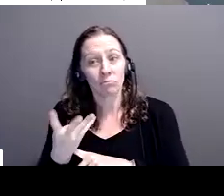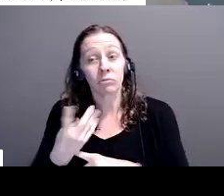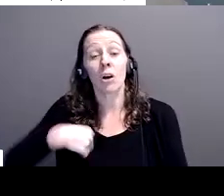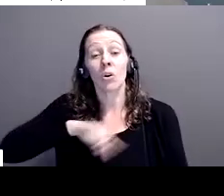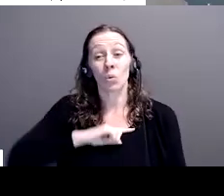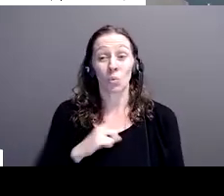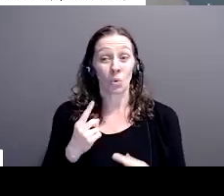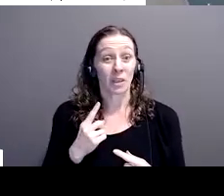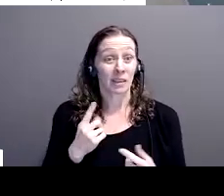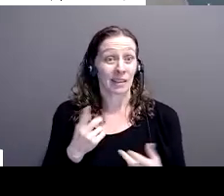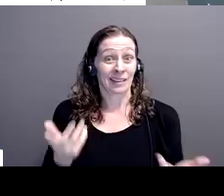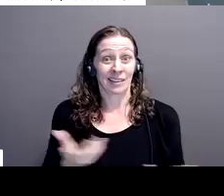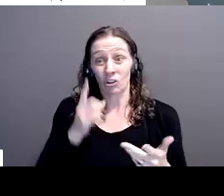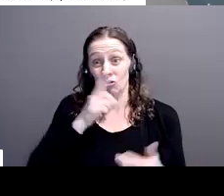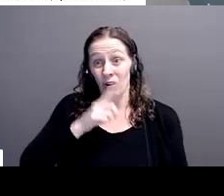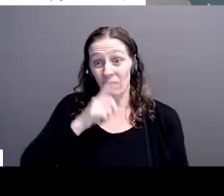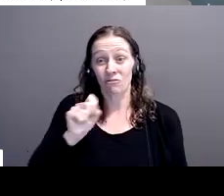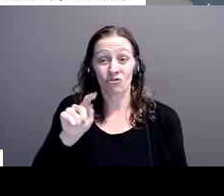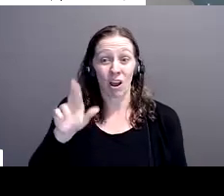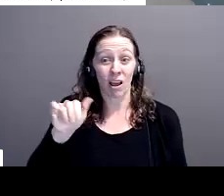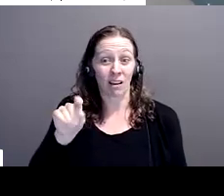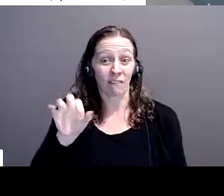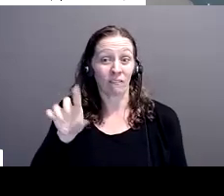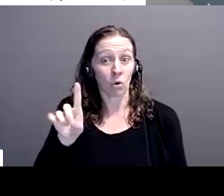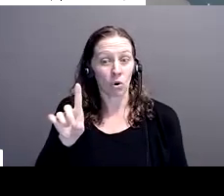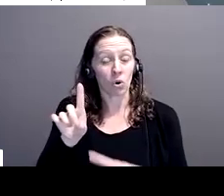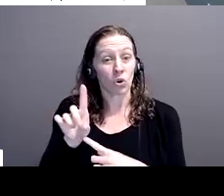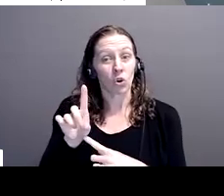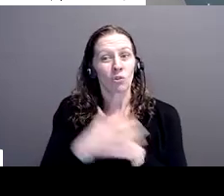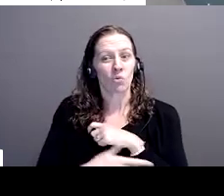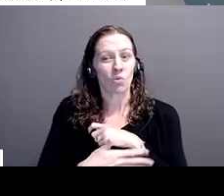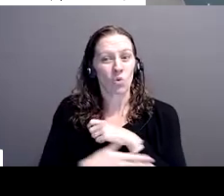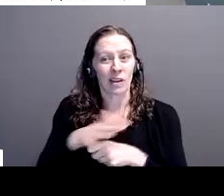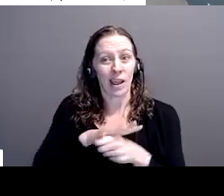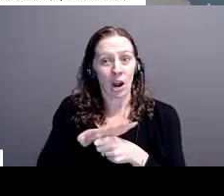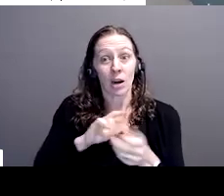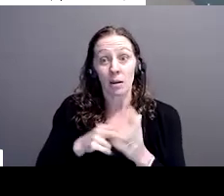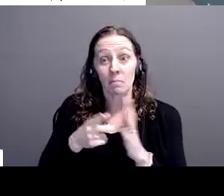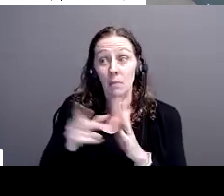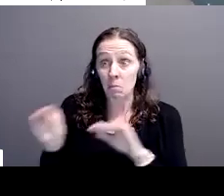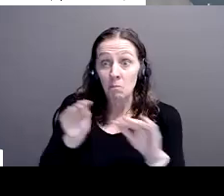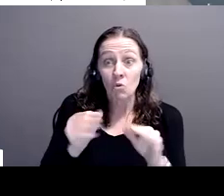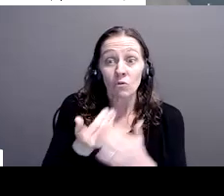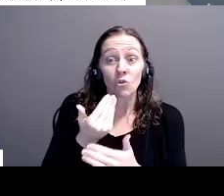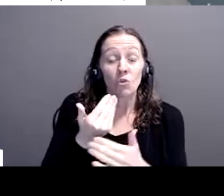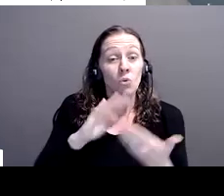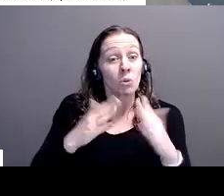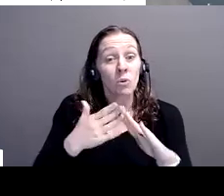area, it often means that women are moving to a new community, and it's scary to move to a new community at any